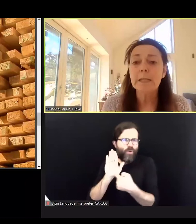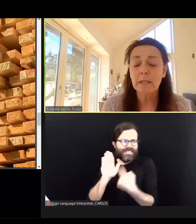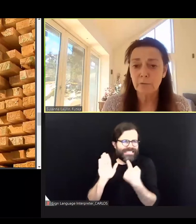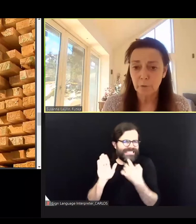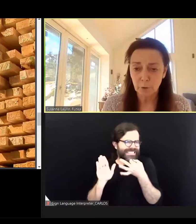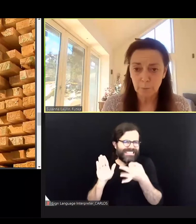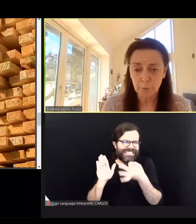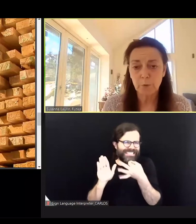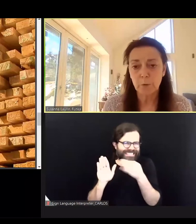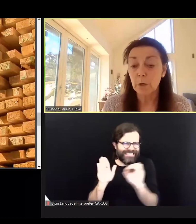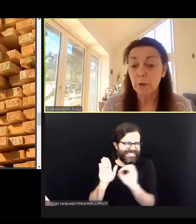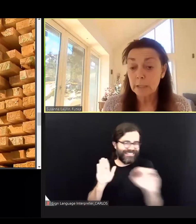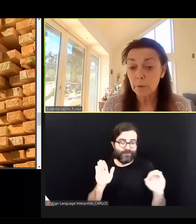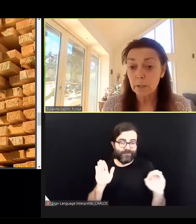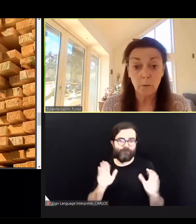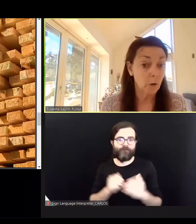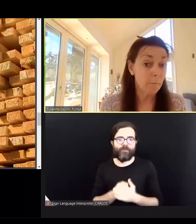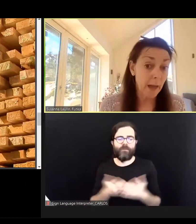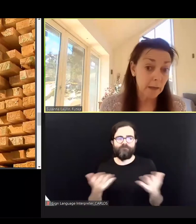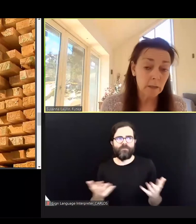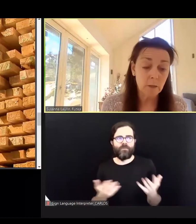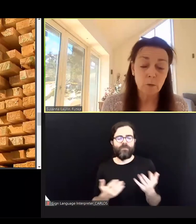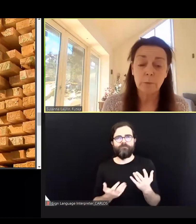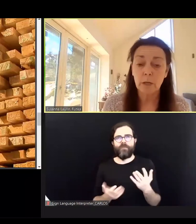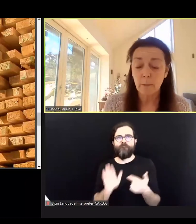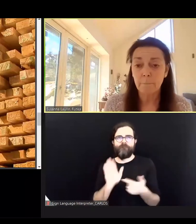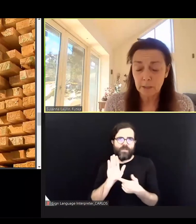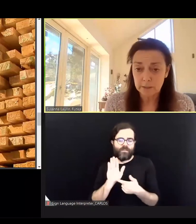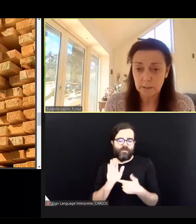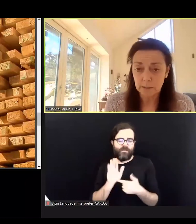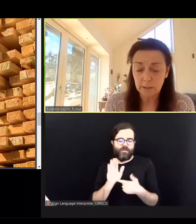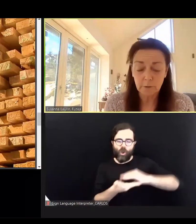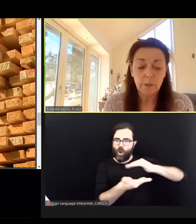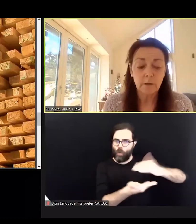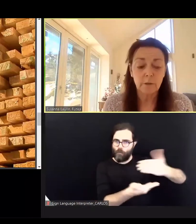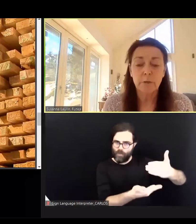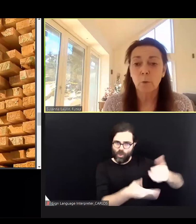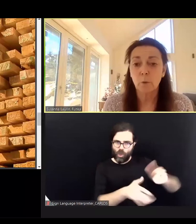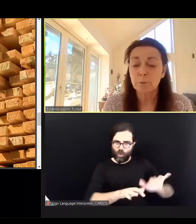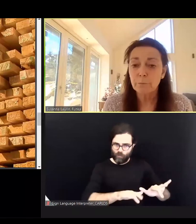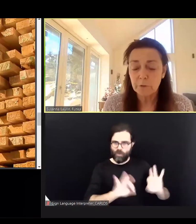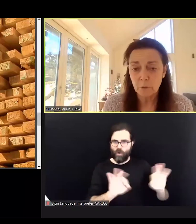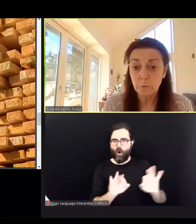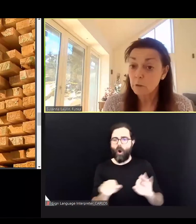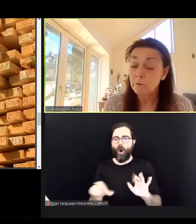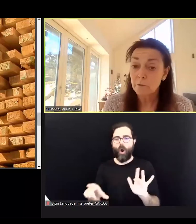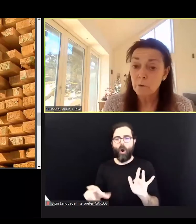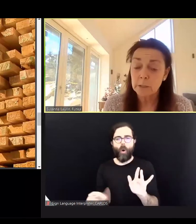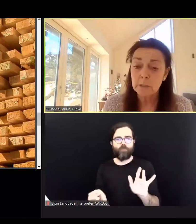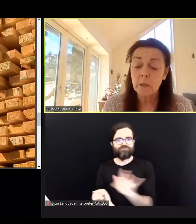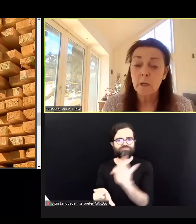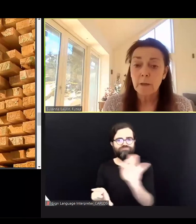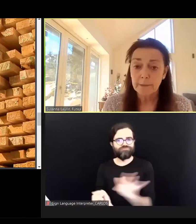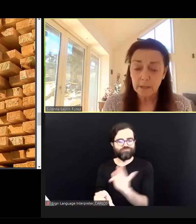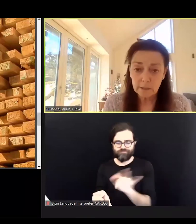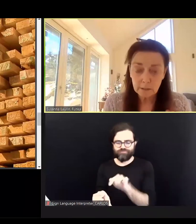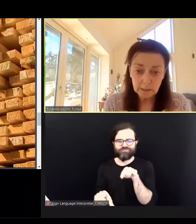also affecting and impacting companies and organizations outside of the EU, which I think is